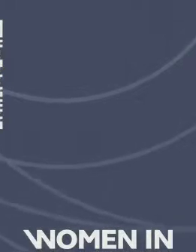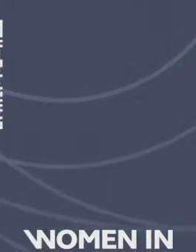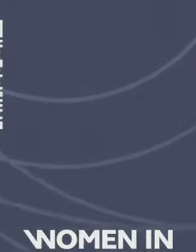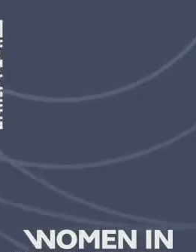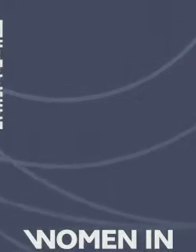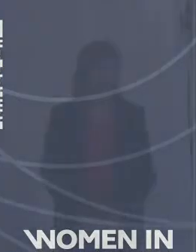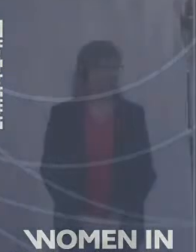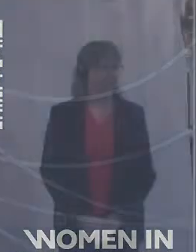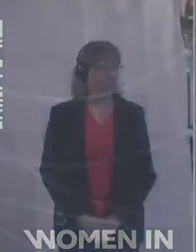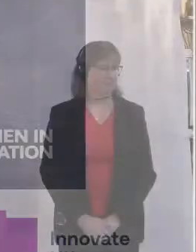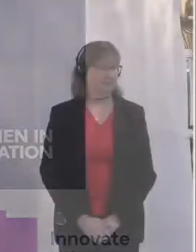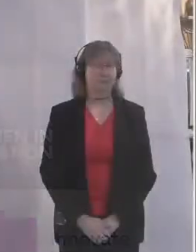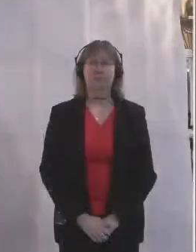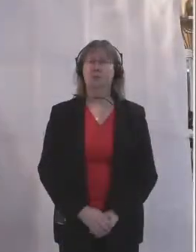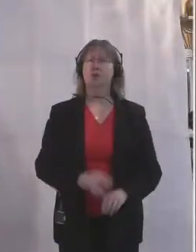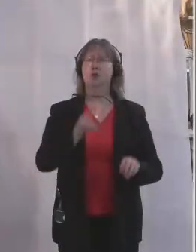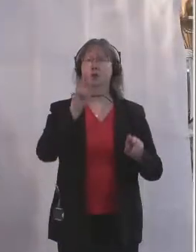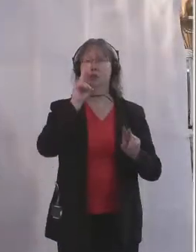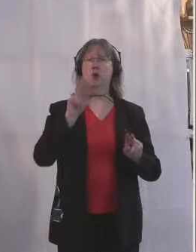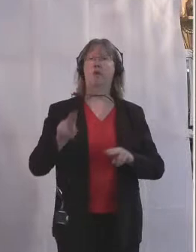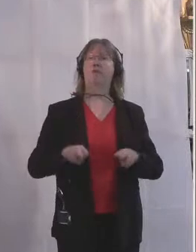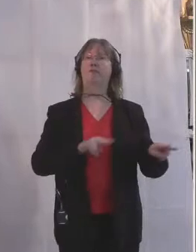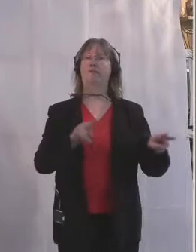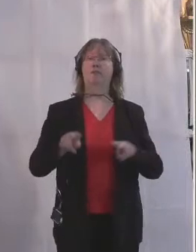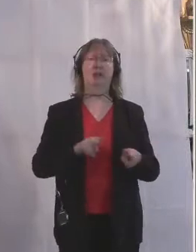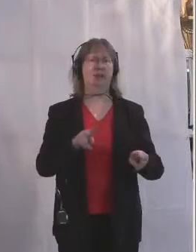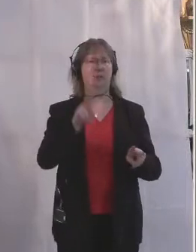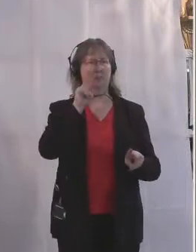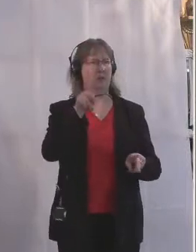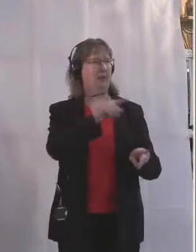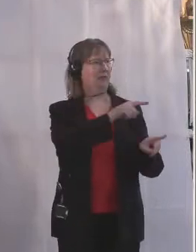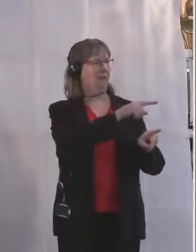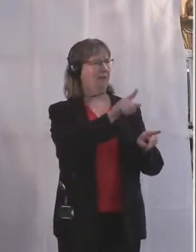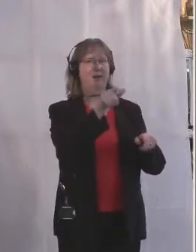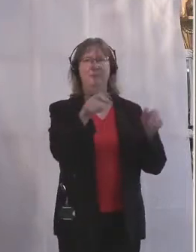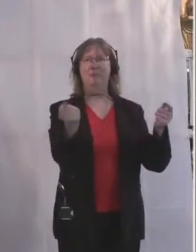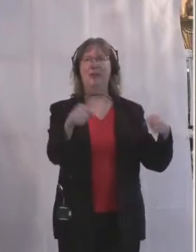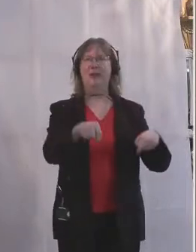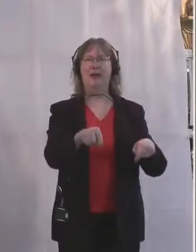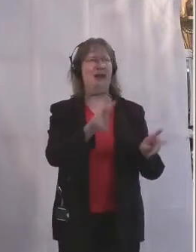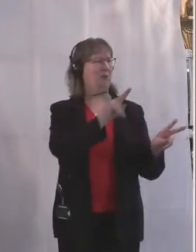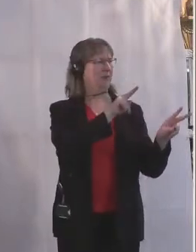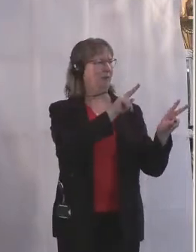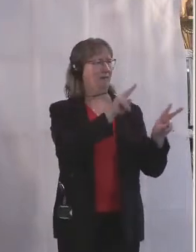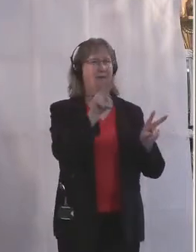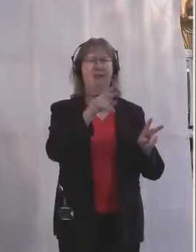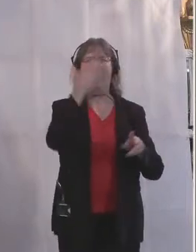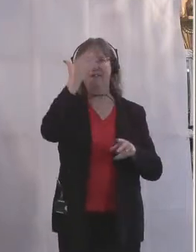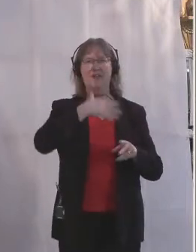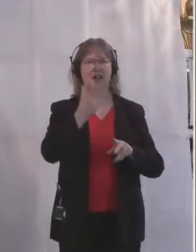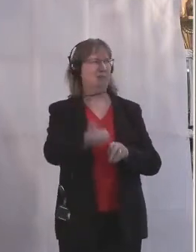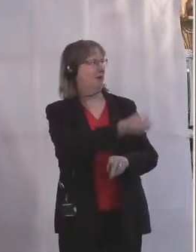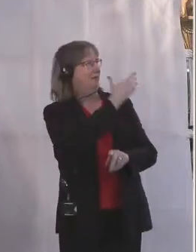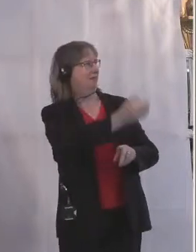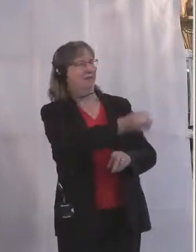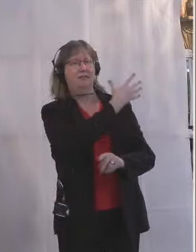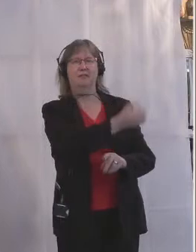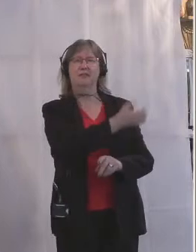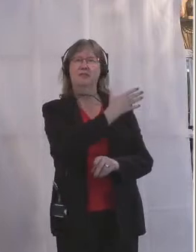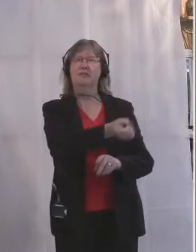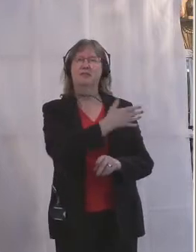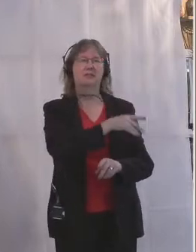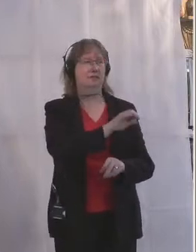So, in that video, you'll have seen some faces in the room, actually, and I was looking at people as they were being shown on the